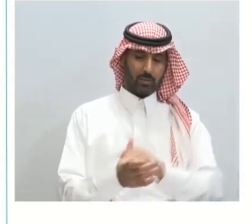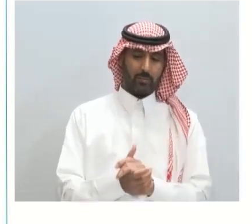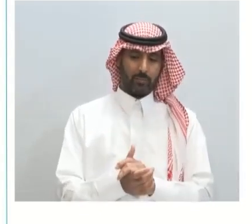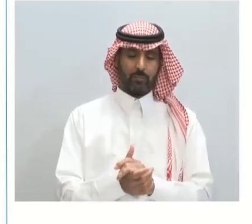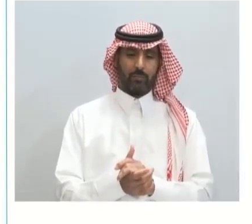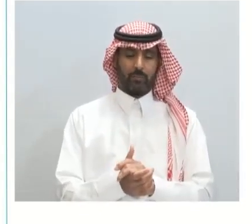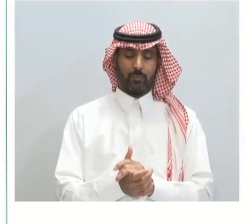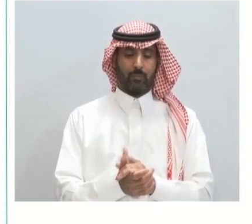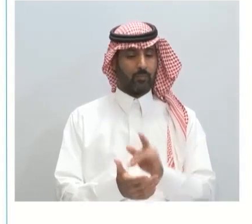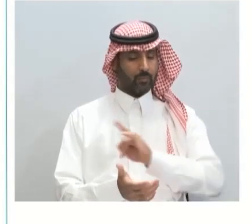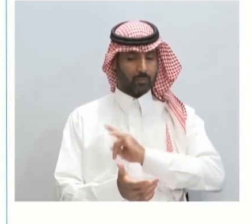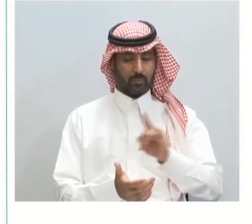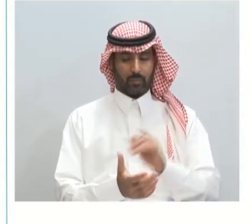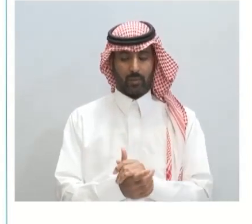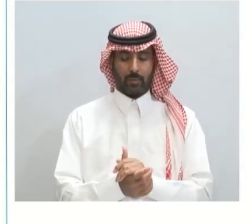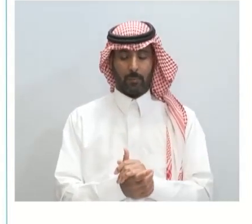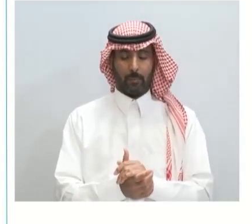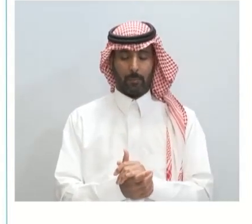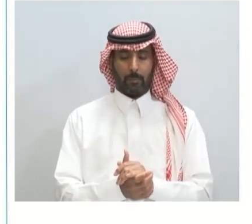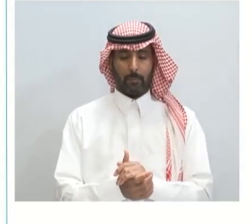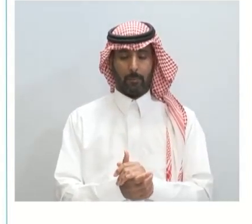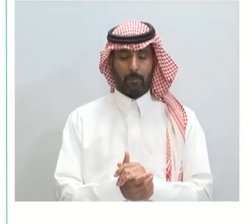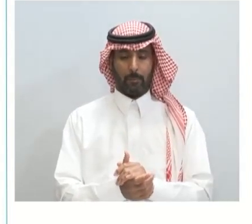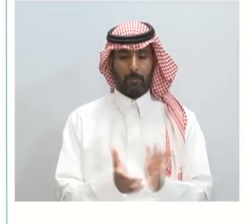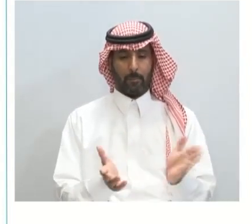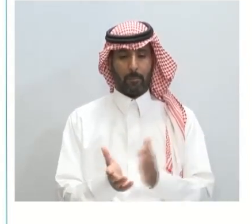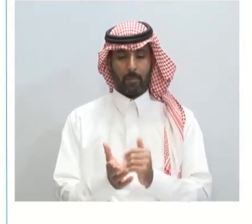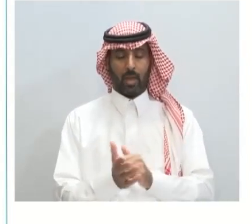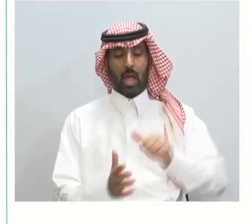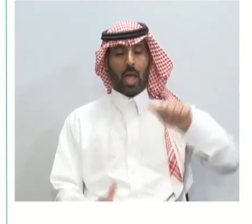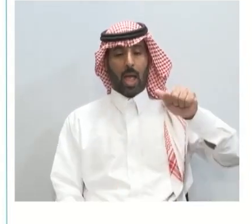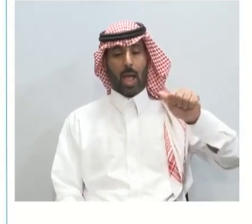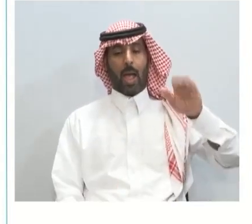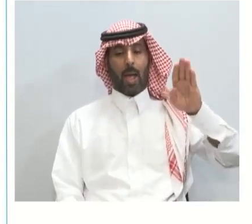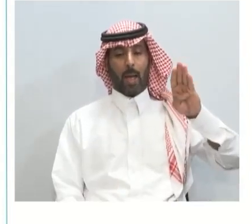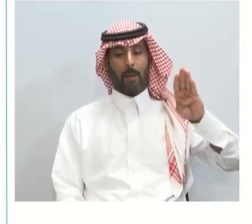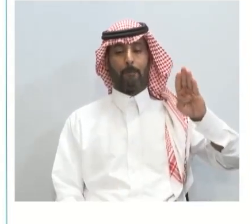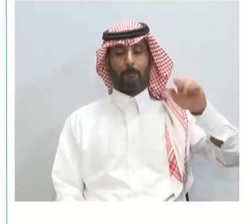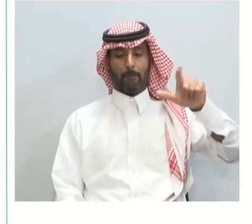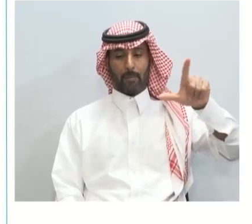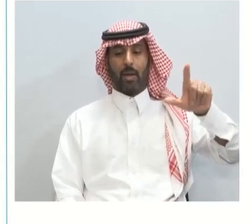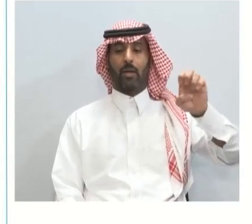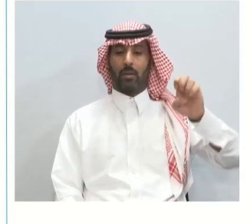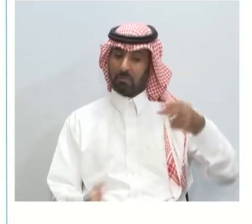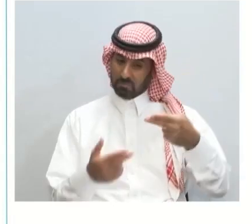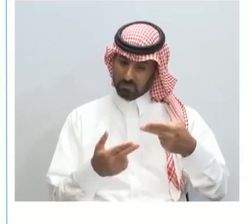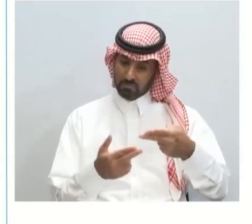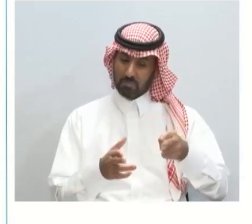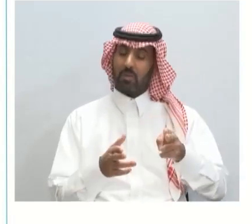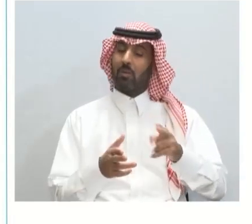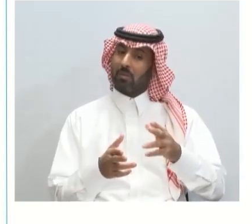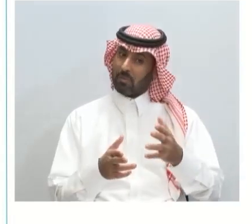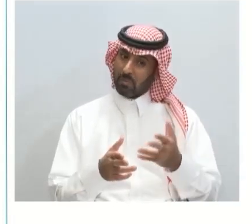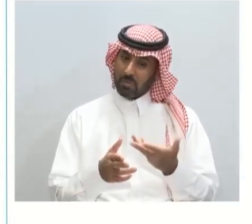that something is possible. It's possible to do it, treatable. On something like that. But the